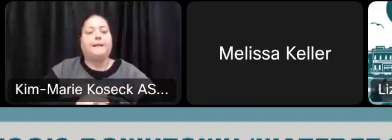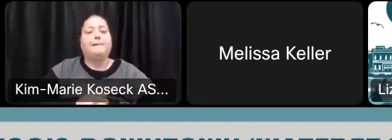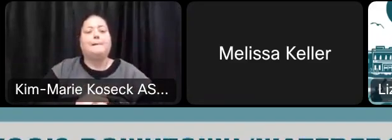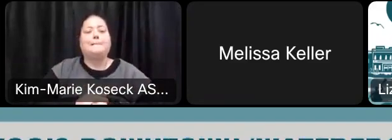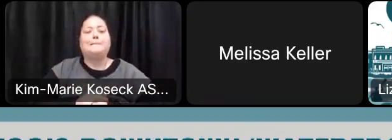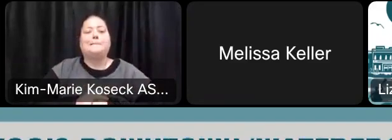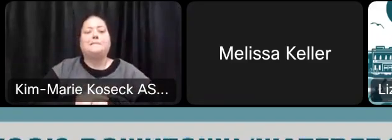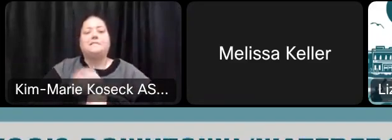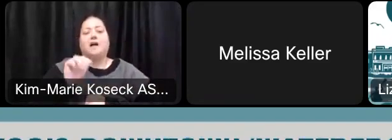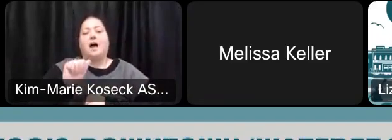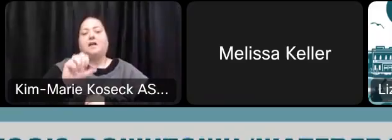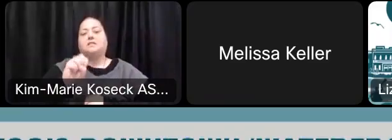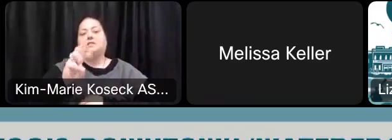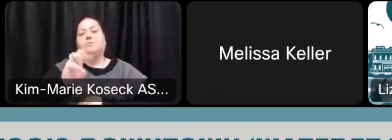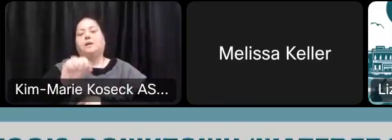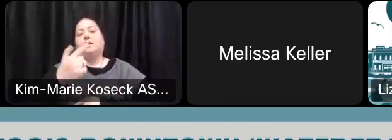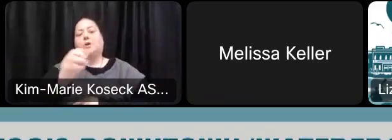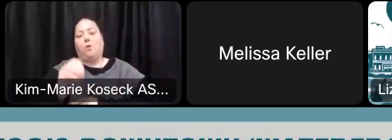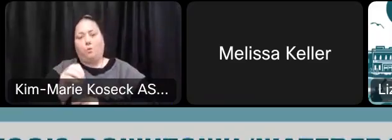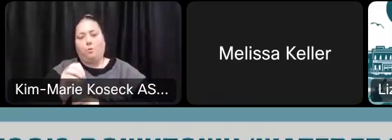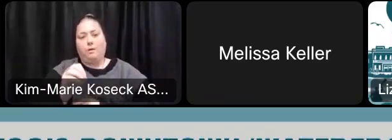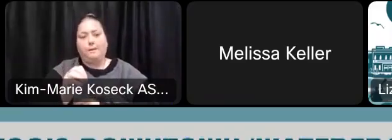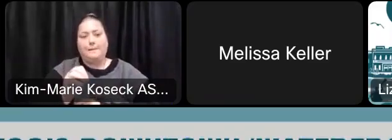So in Oswego, we